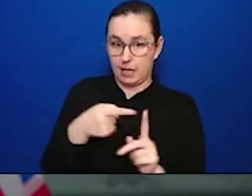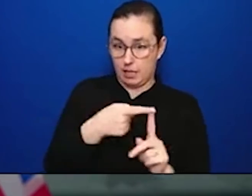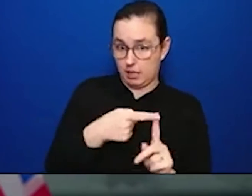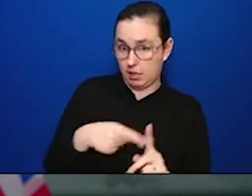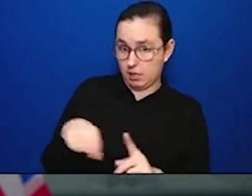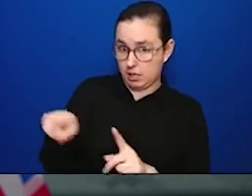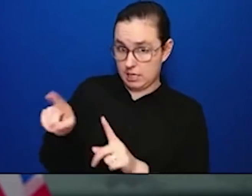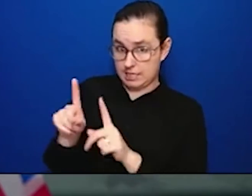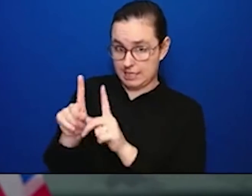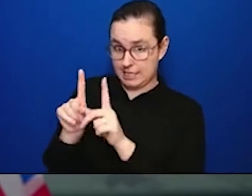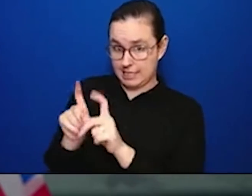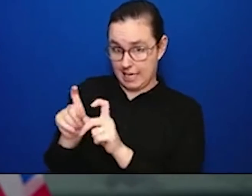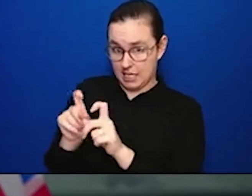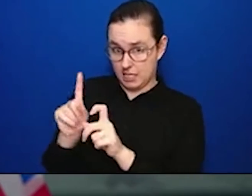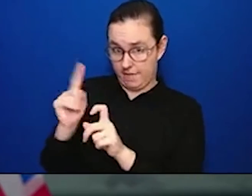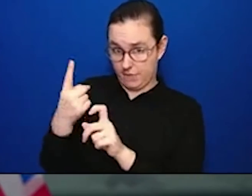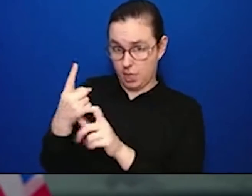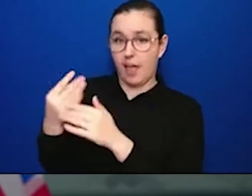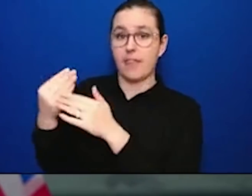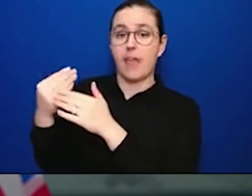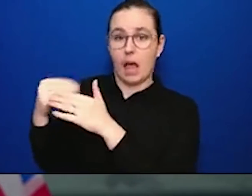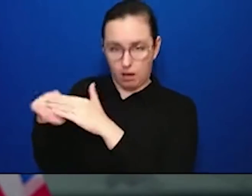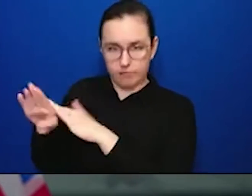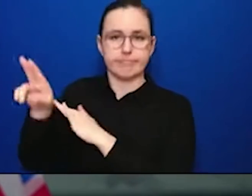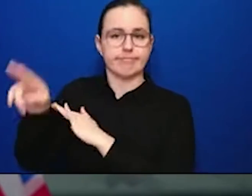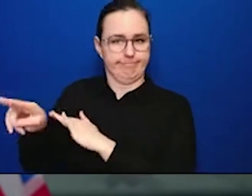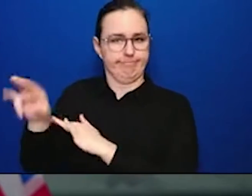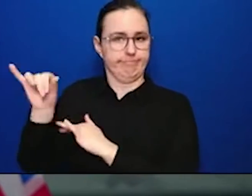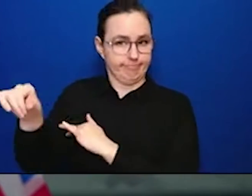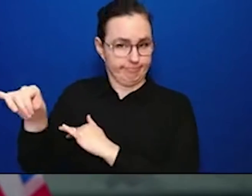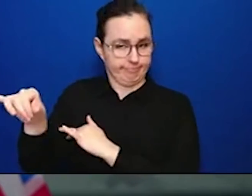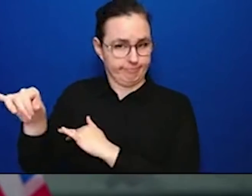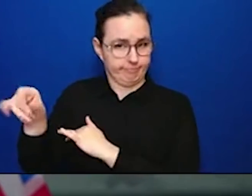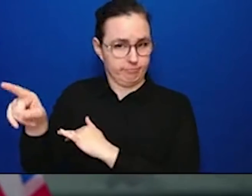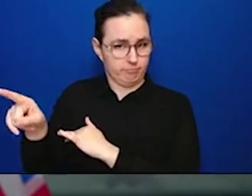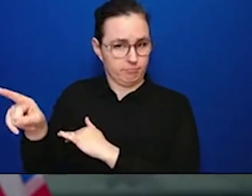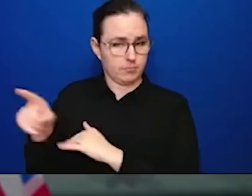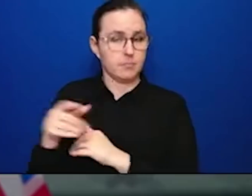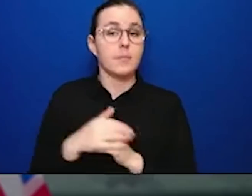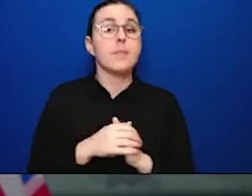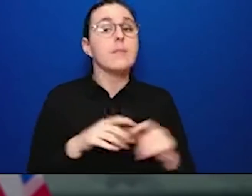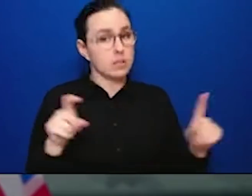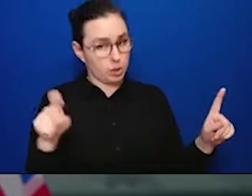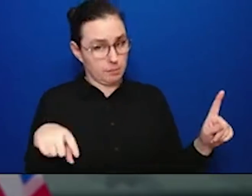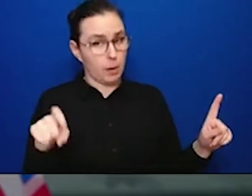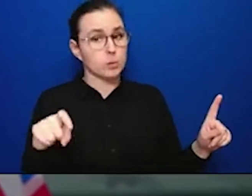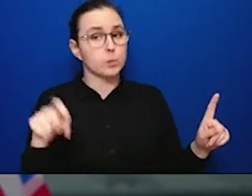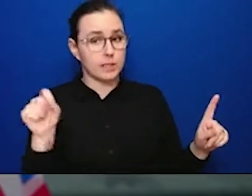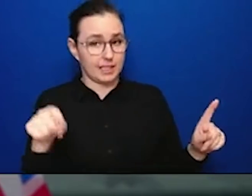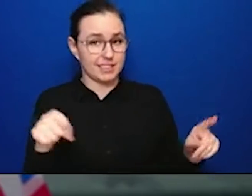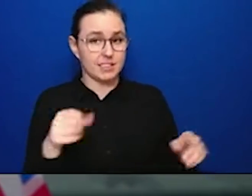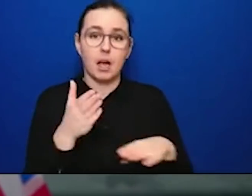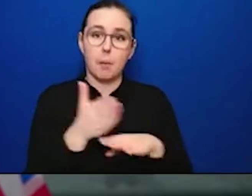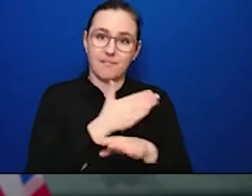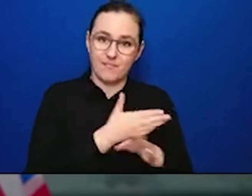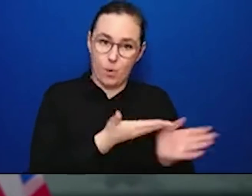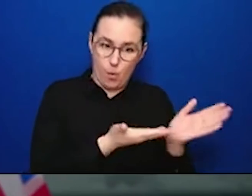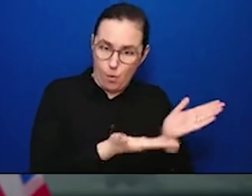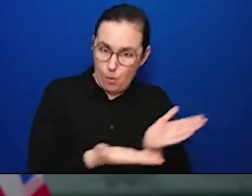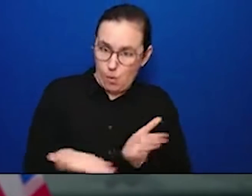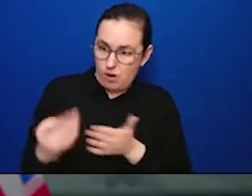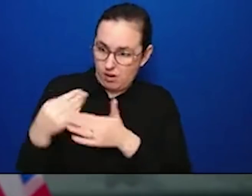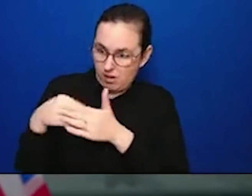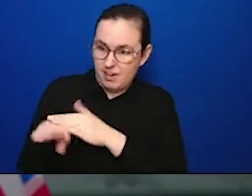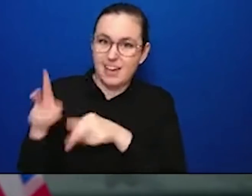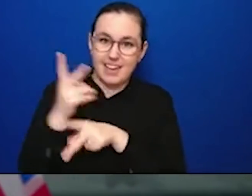an alternative level of care and they're waiting placement in a care home, that they are tested prior to returning to that facility, yes.